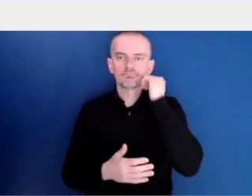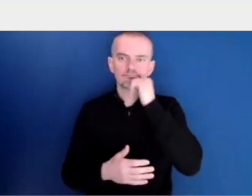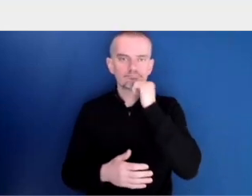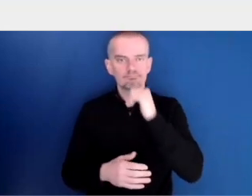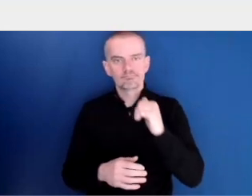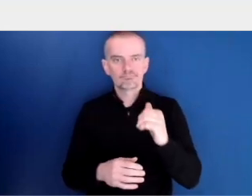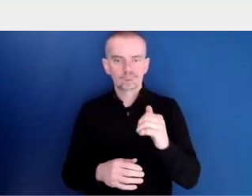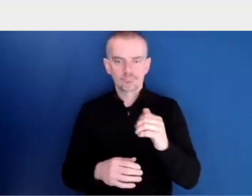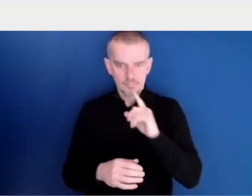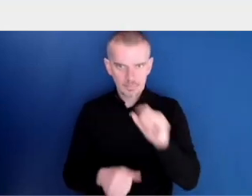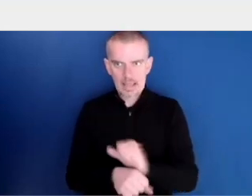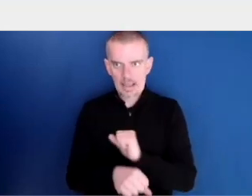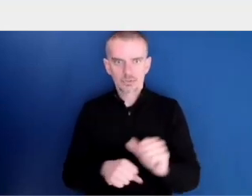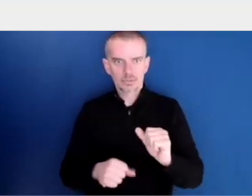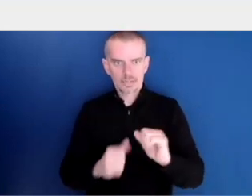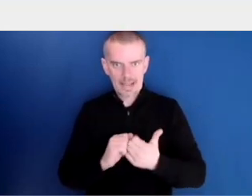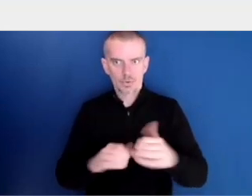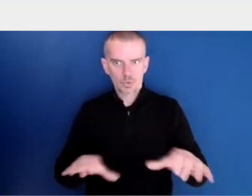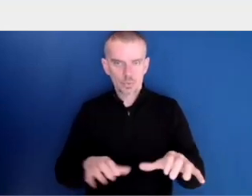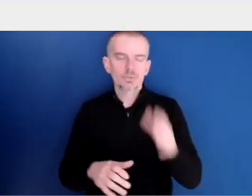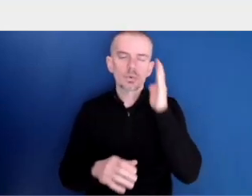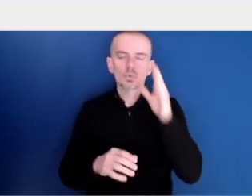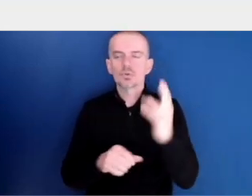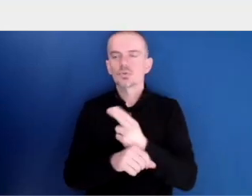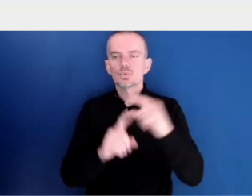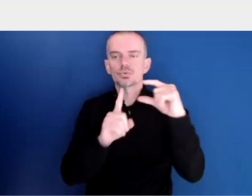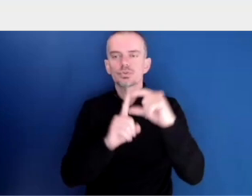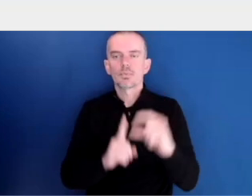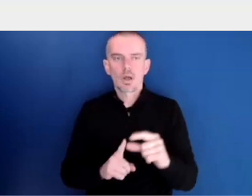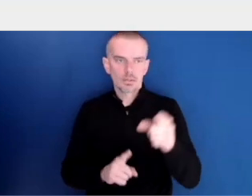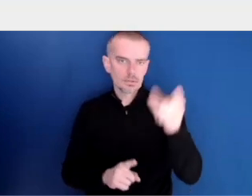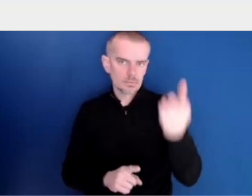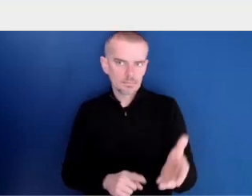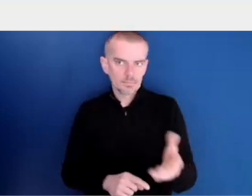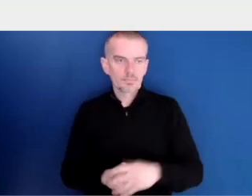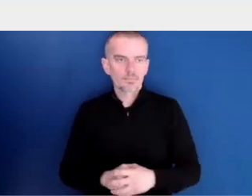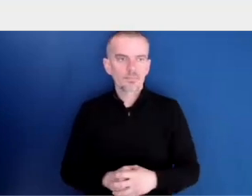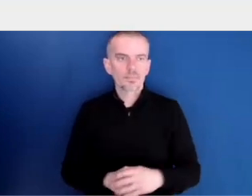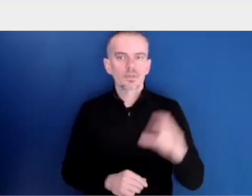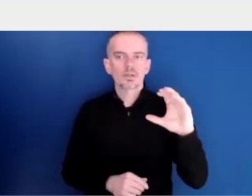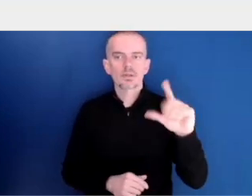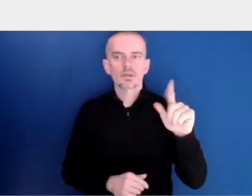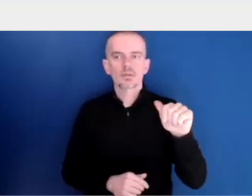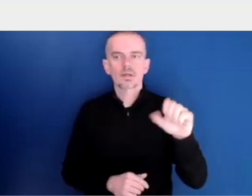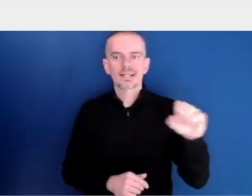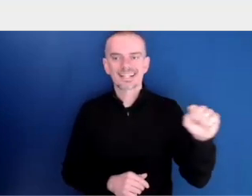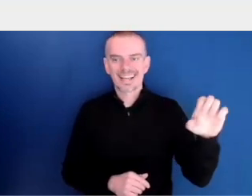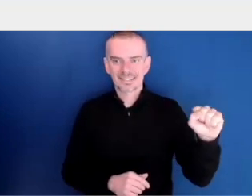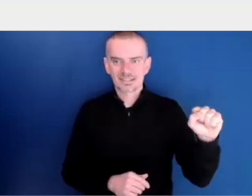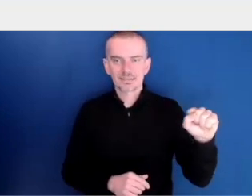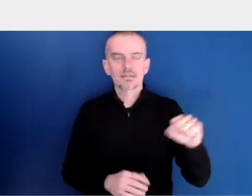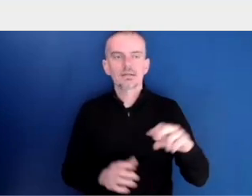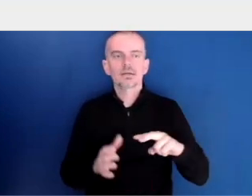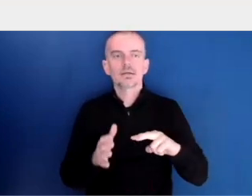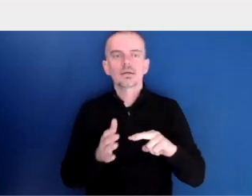principles, and so we're going to use terminology shown here. So we're going to use classes, which is basically just a